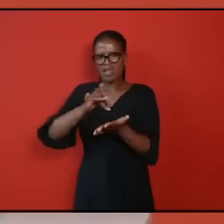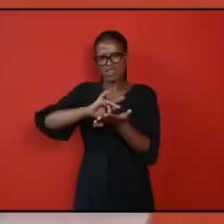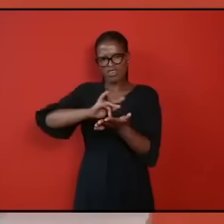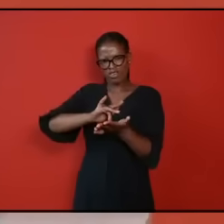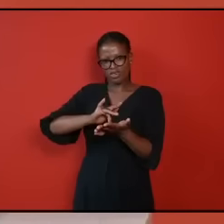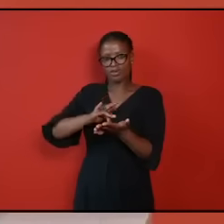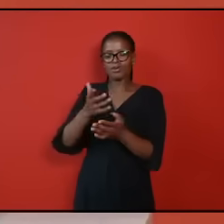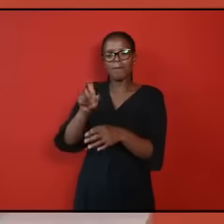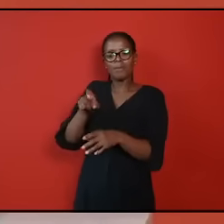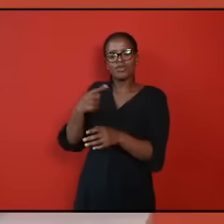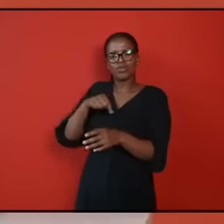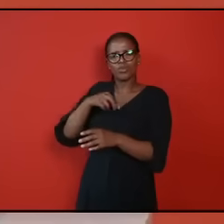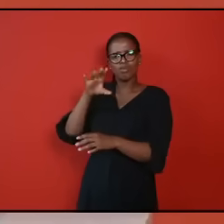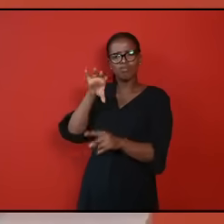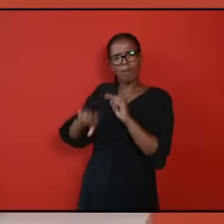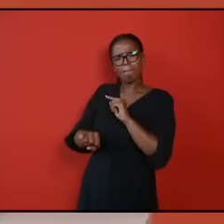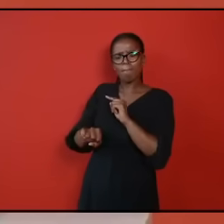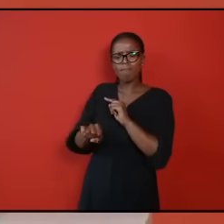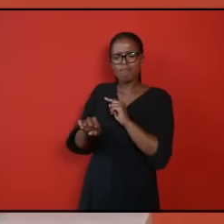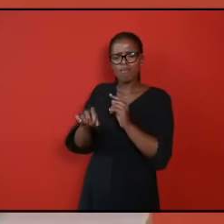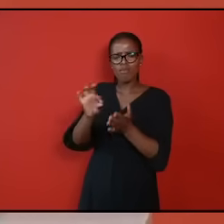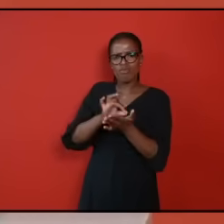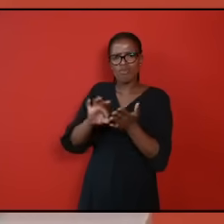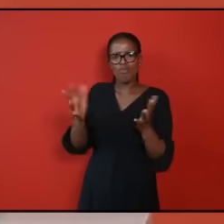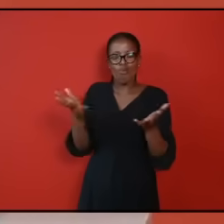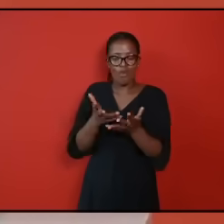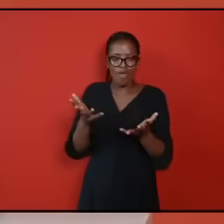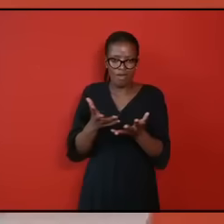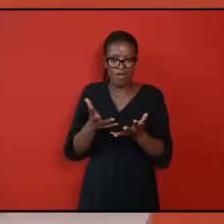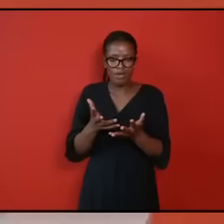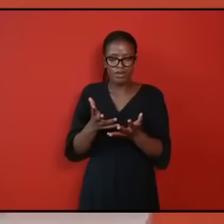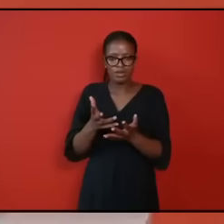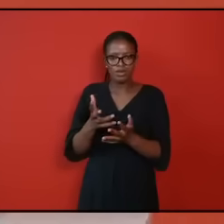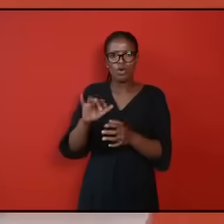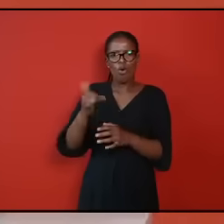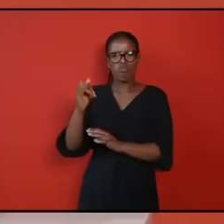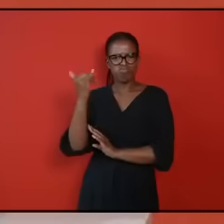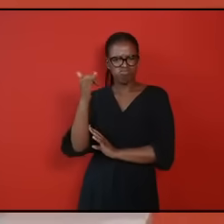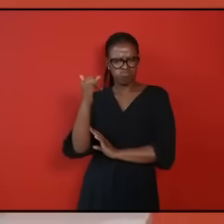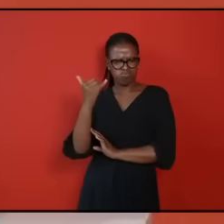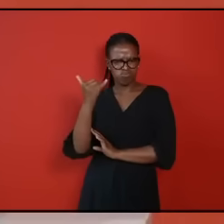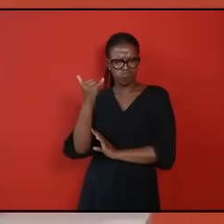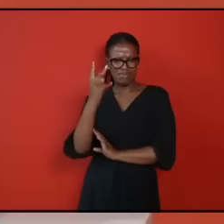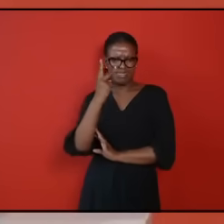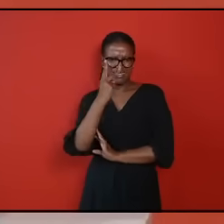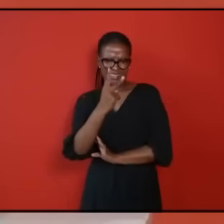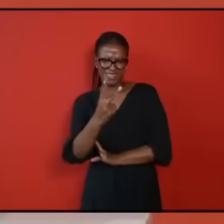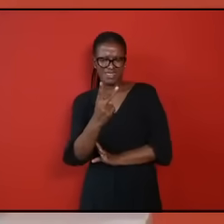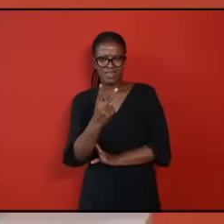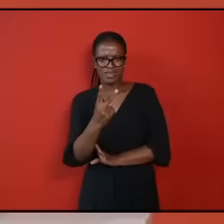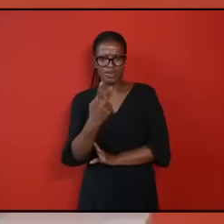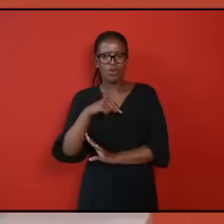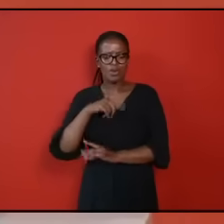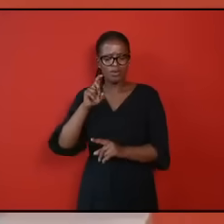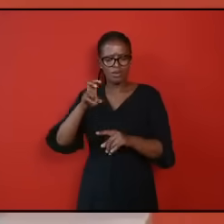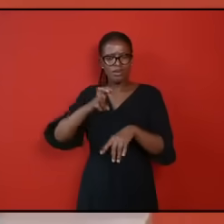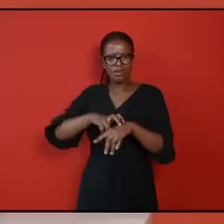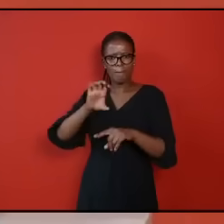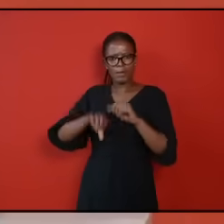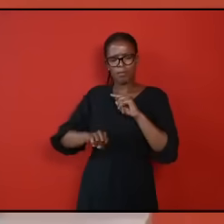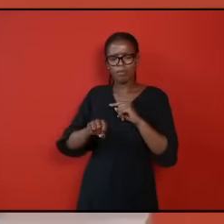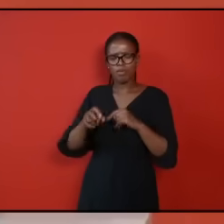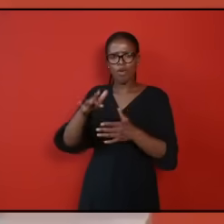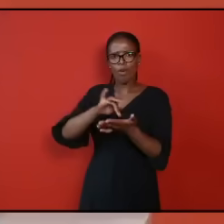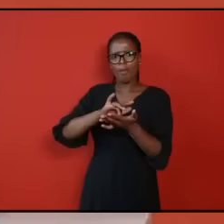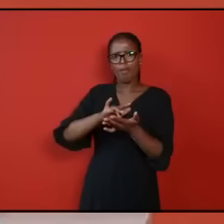radius of the voting station, it must ring on the thing here, operation